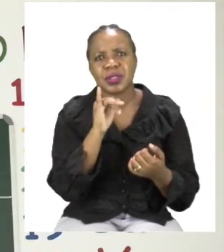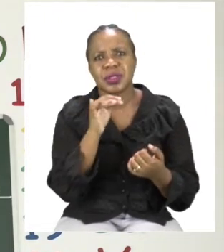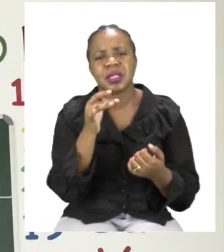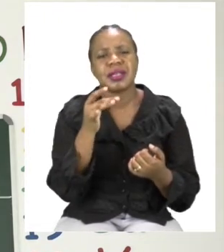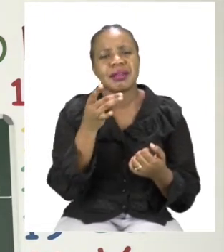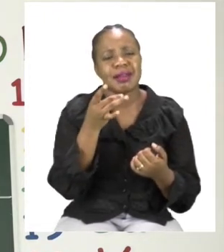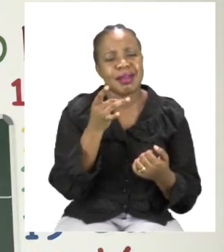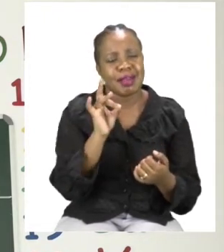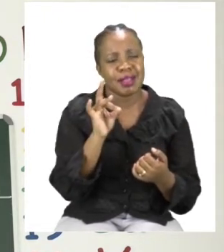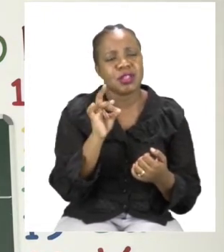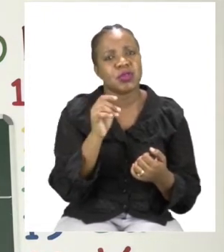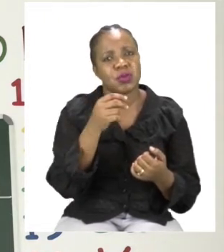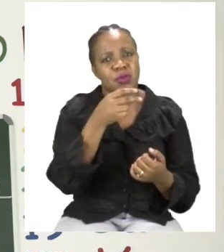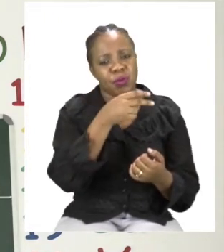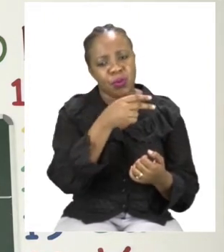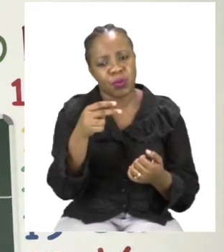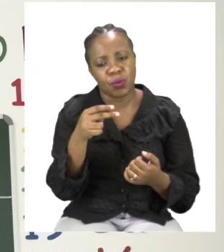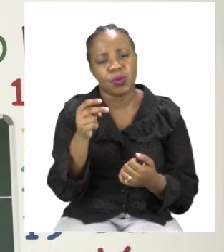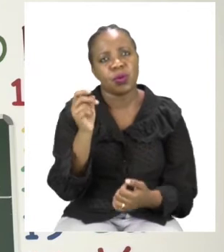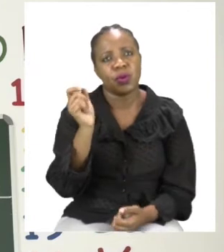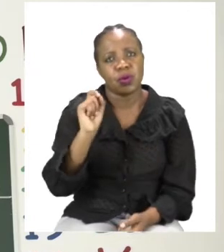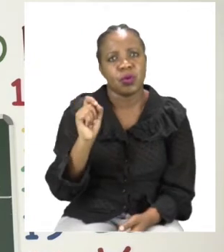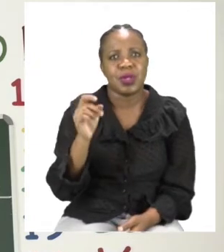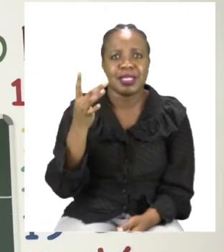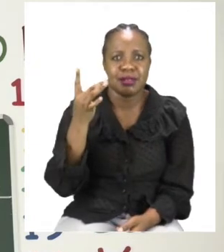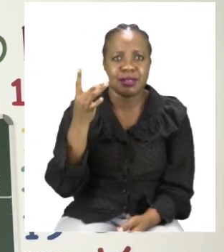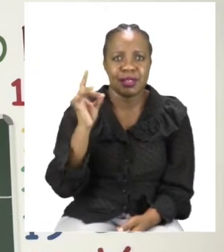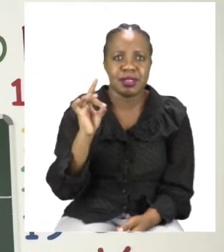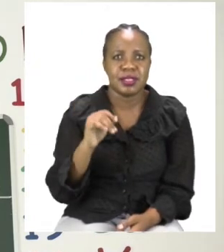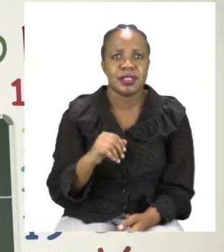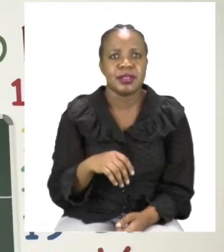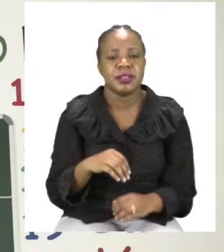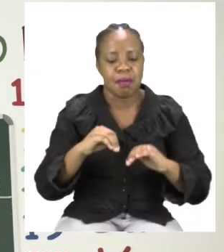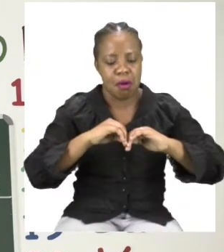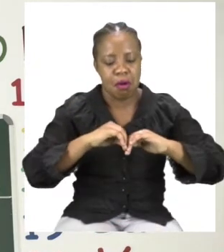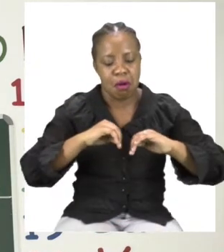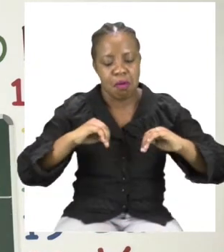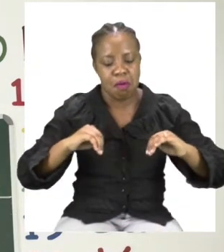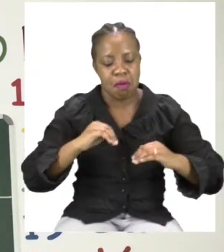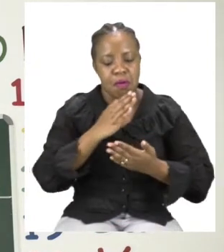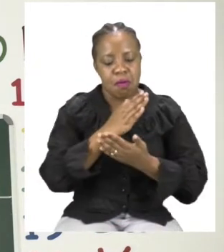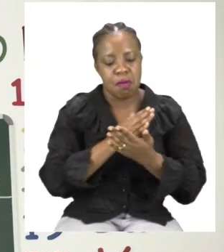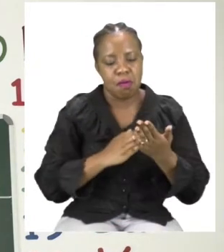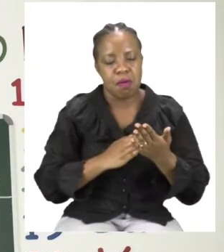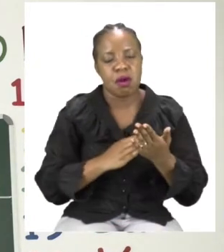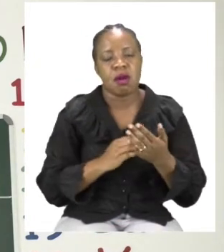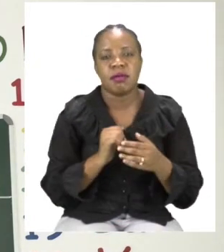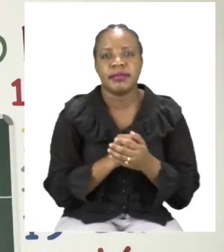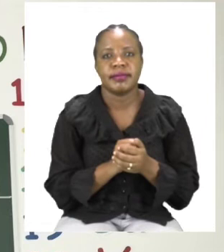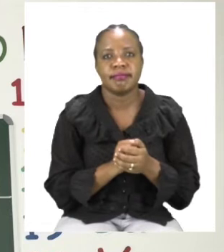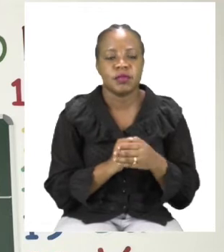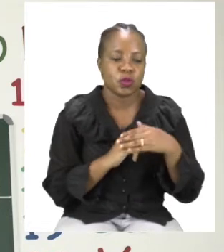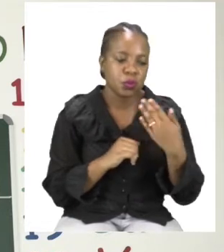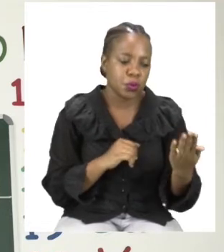if you break 16 into half, break it into 2 equal parts, one part will